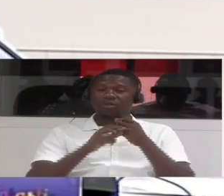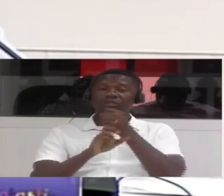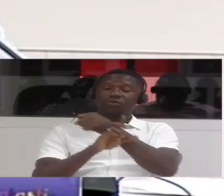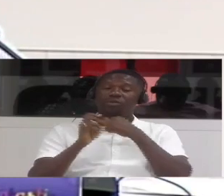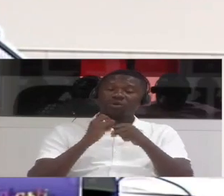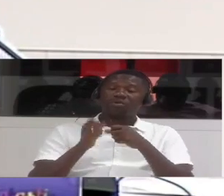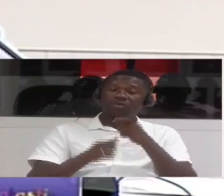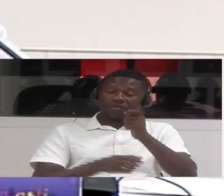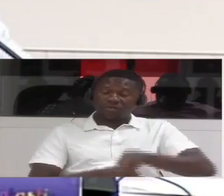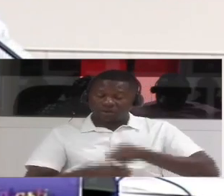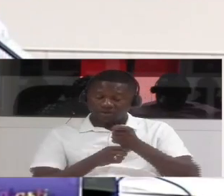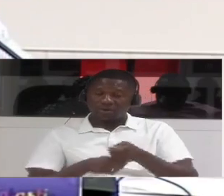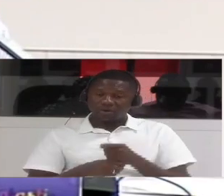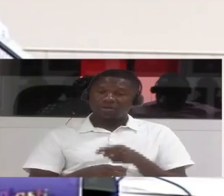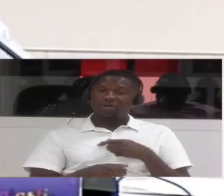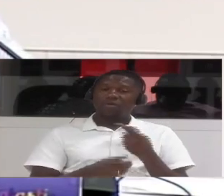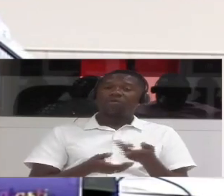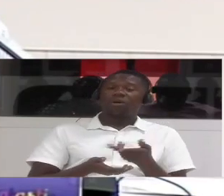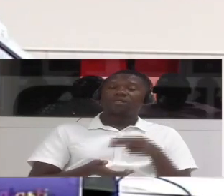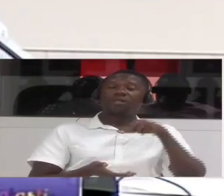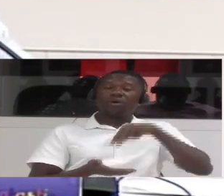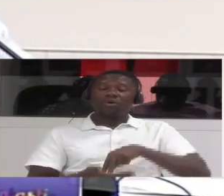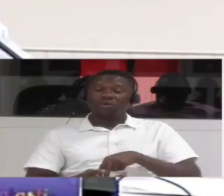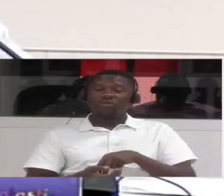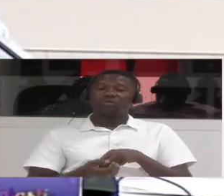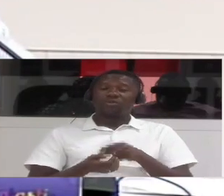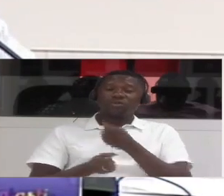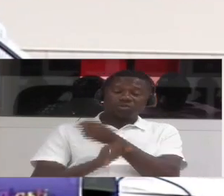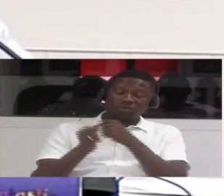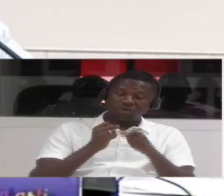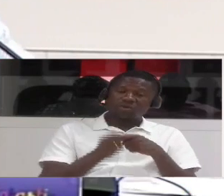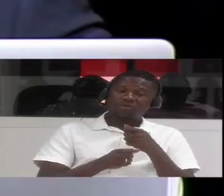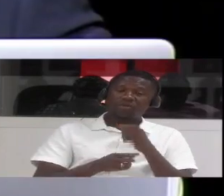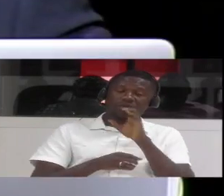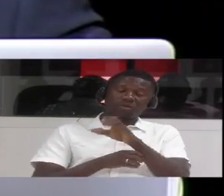the health situation in the country, and a lot of other social issues.